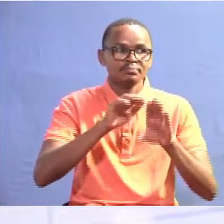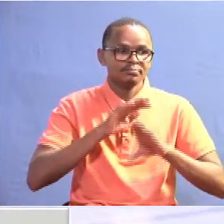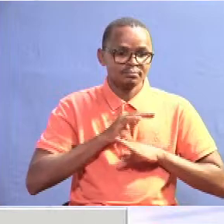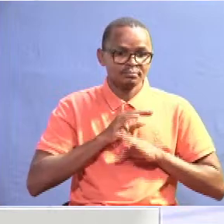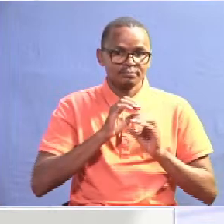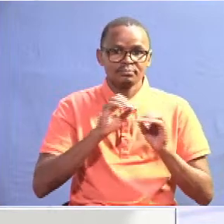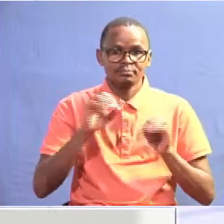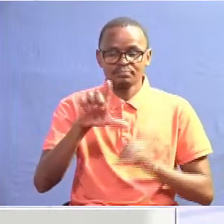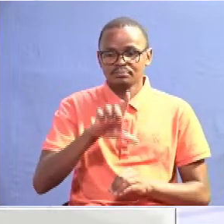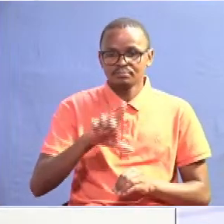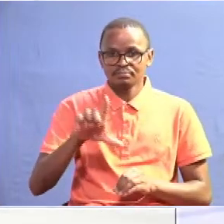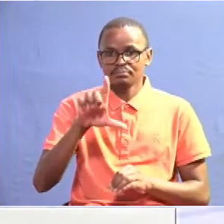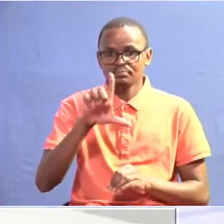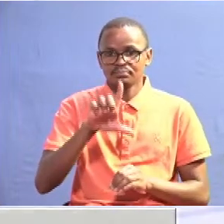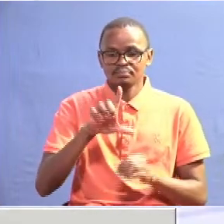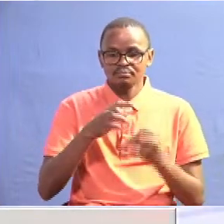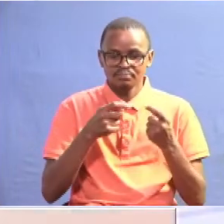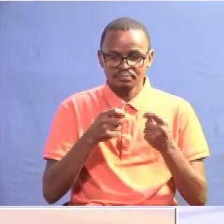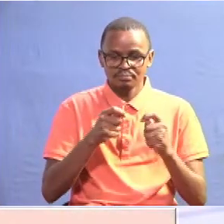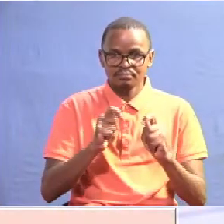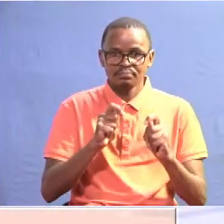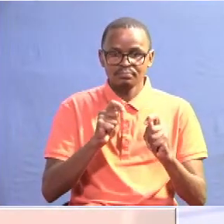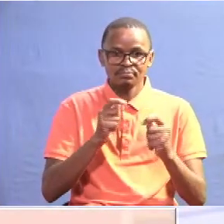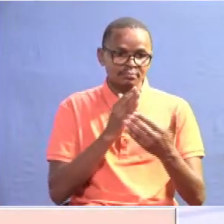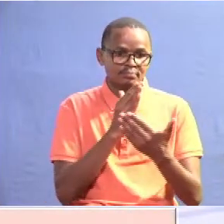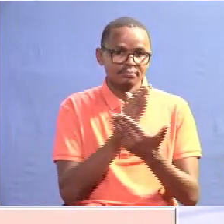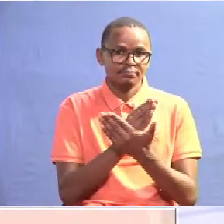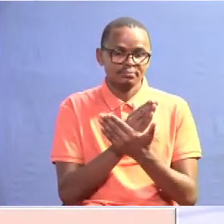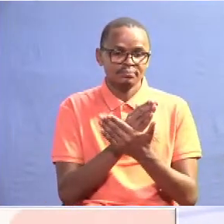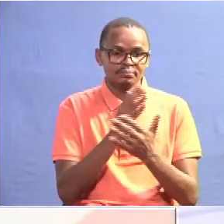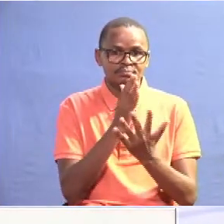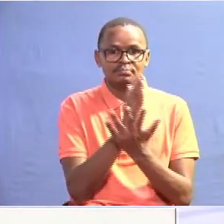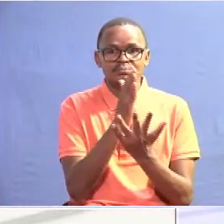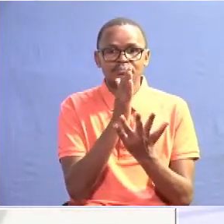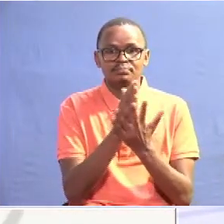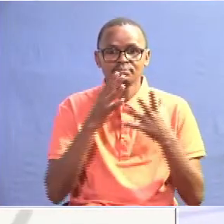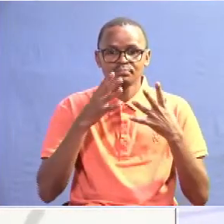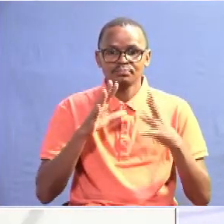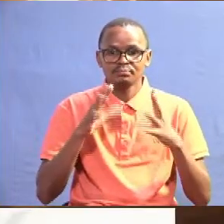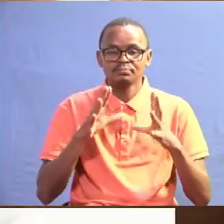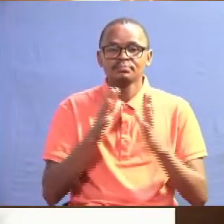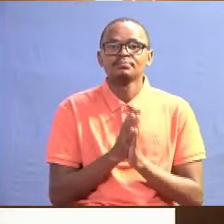in local firefighting efforts, prompting outrage among residents.